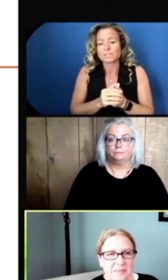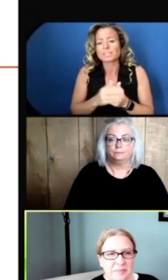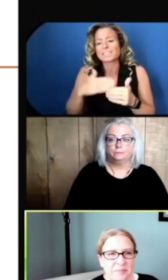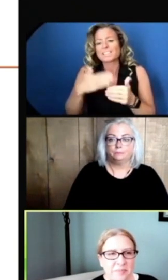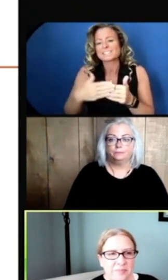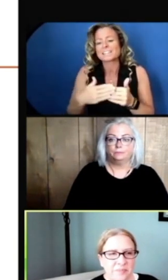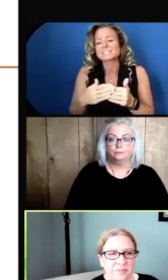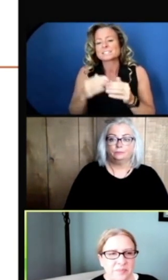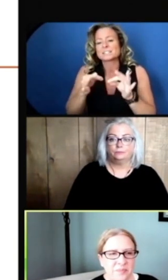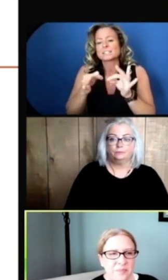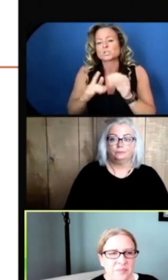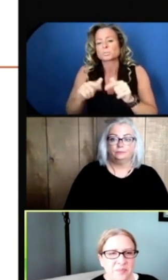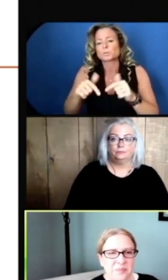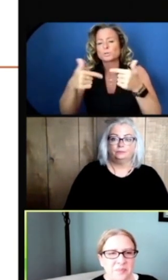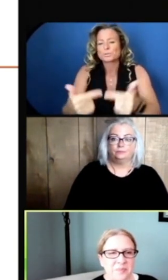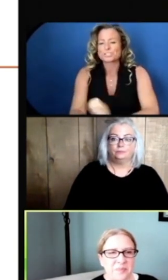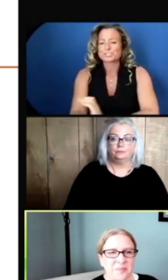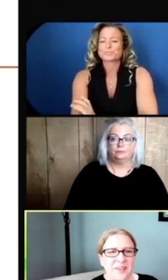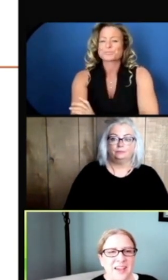slide.